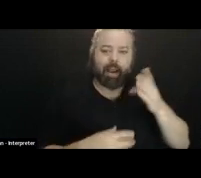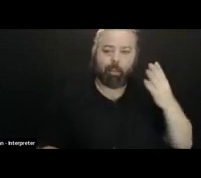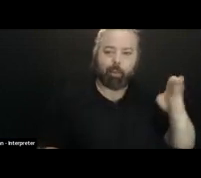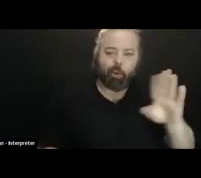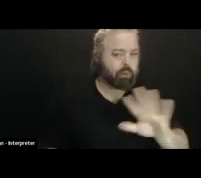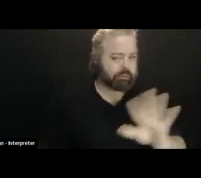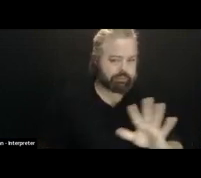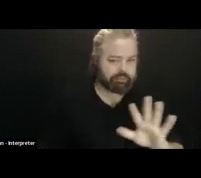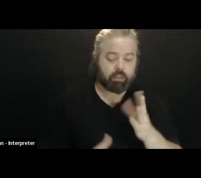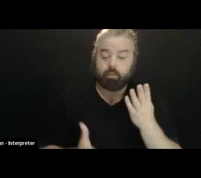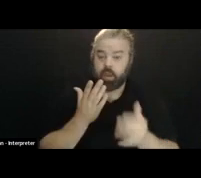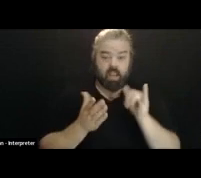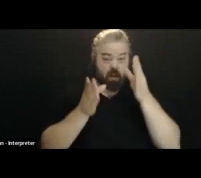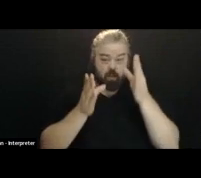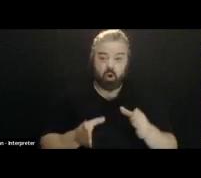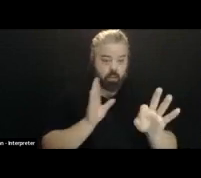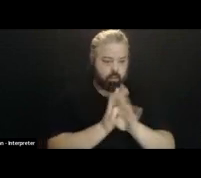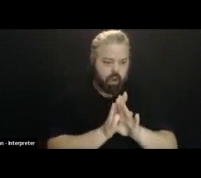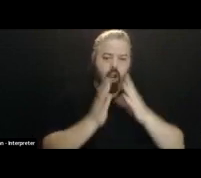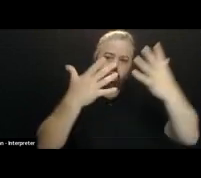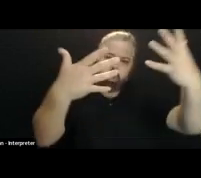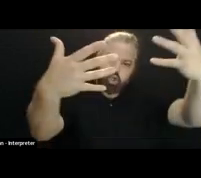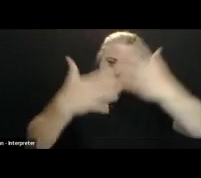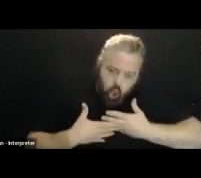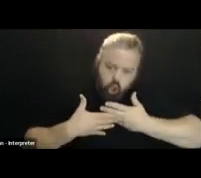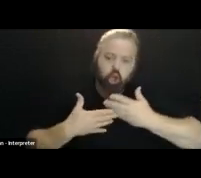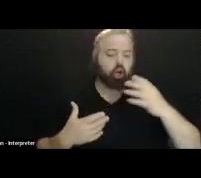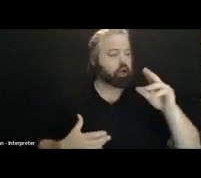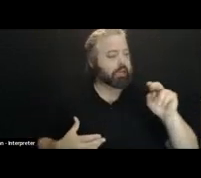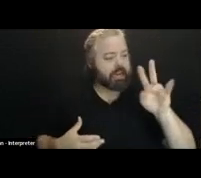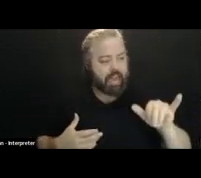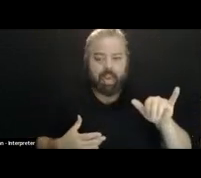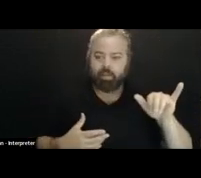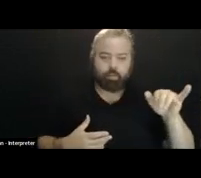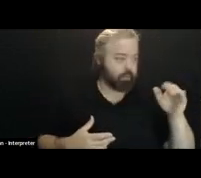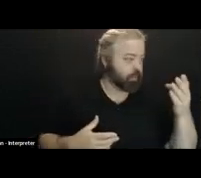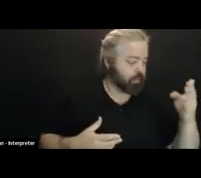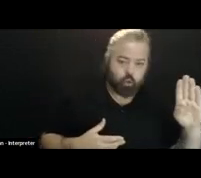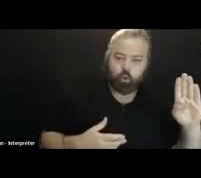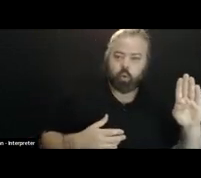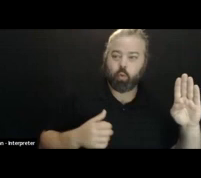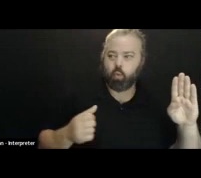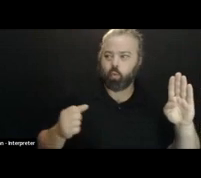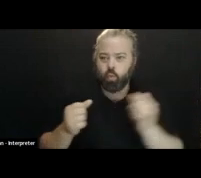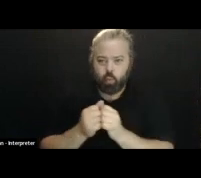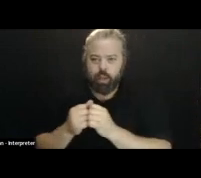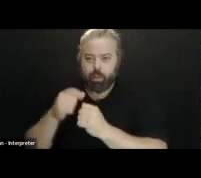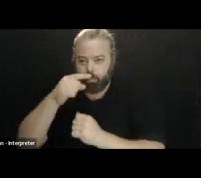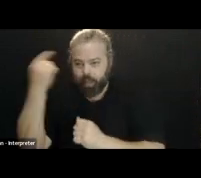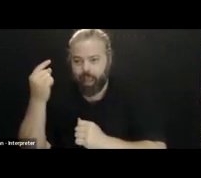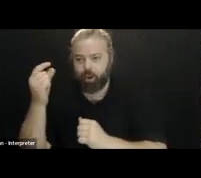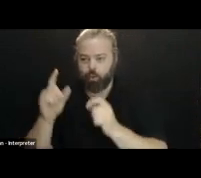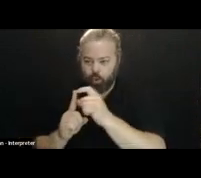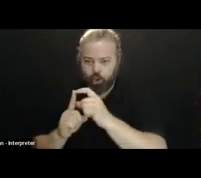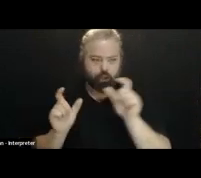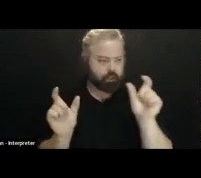dark navy blue to be paired right beside of a black word, there's a large audience that is not going to be able to distinguish